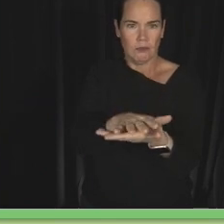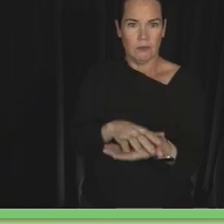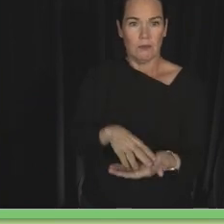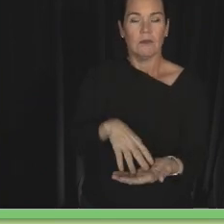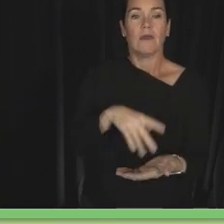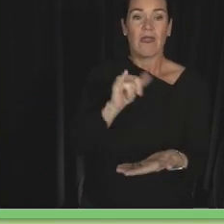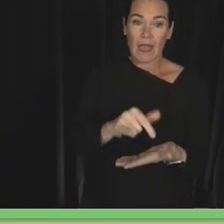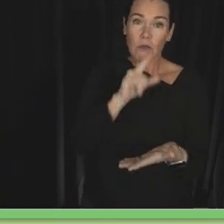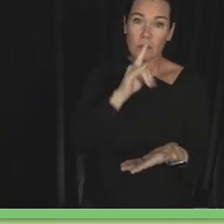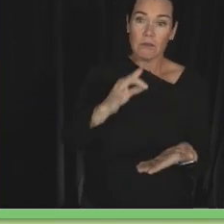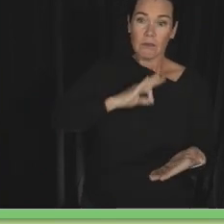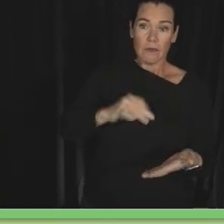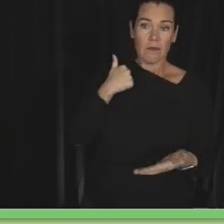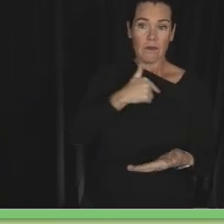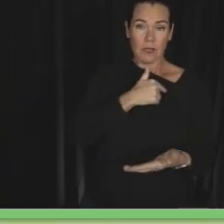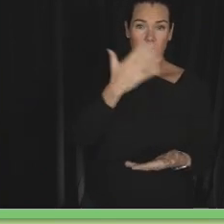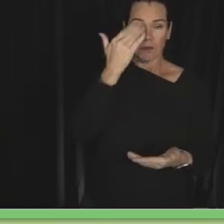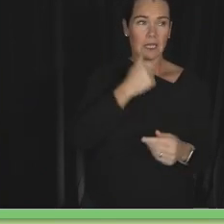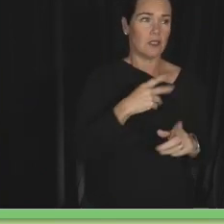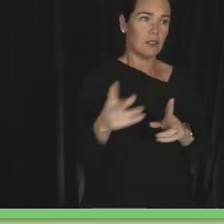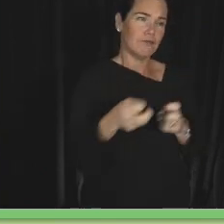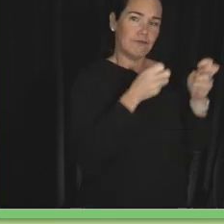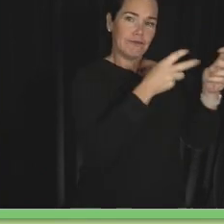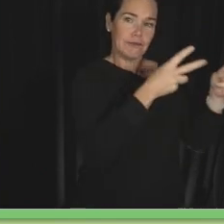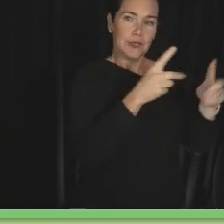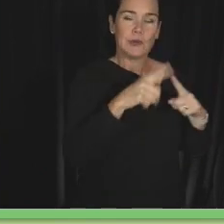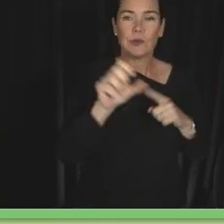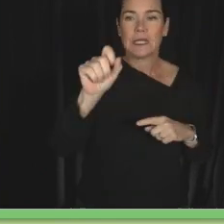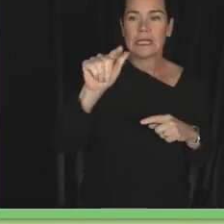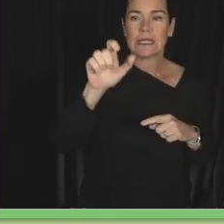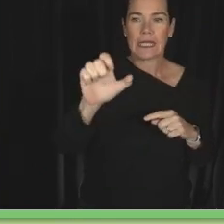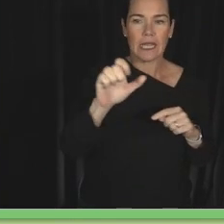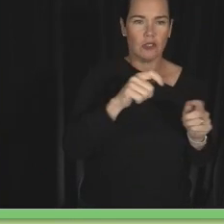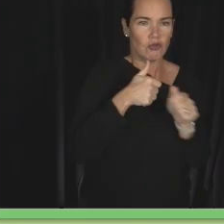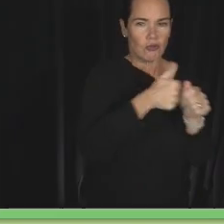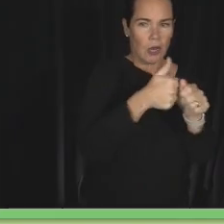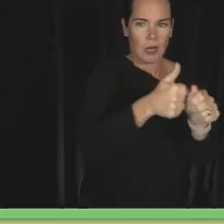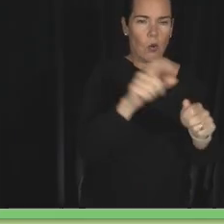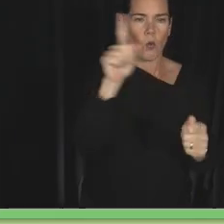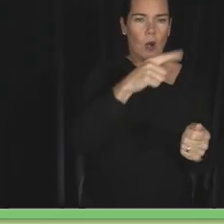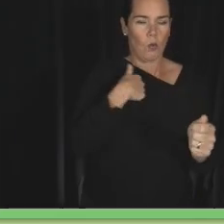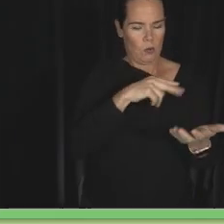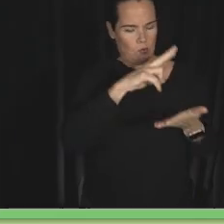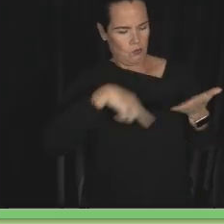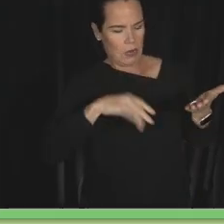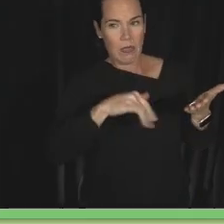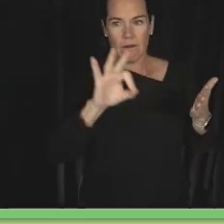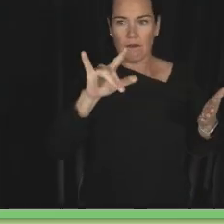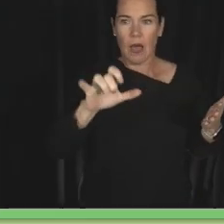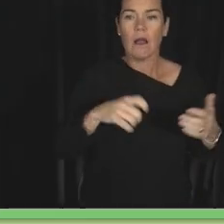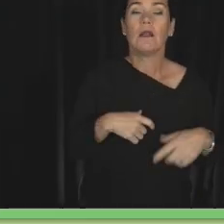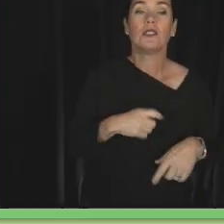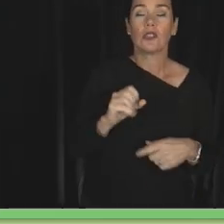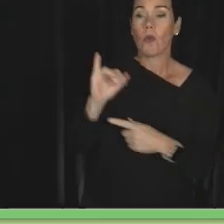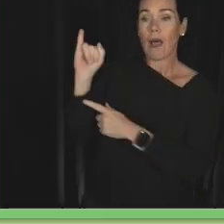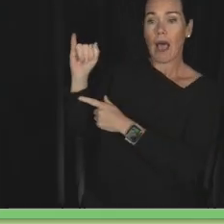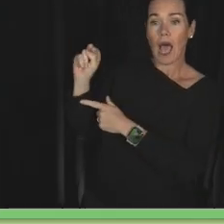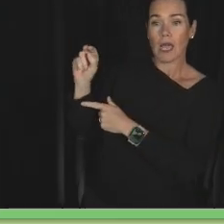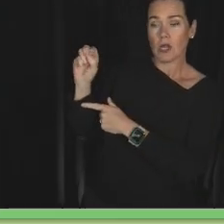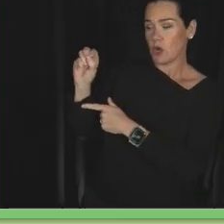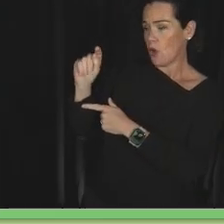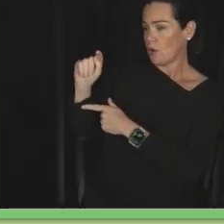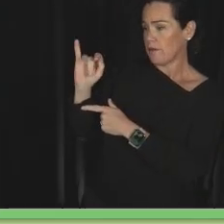we have to feed it back into our state tracking database regarding like where we are reading in the file. So in response to the inotify